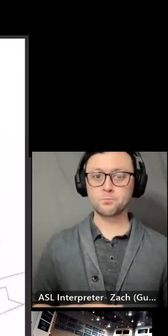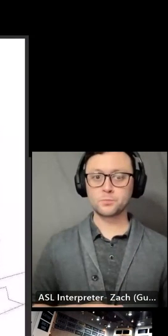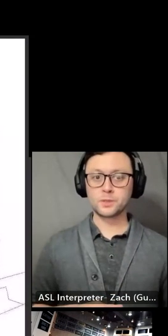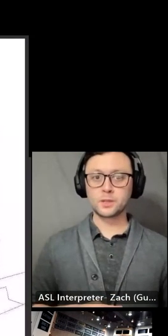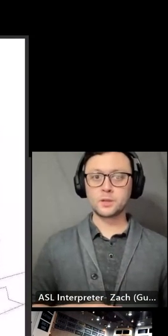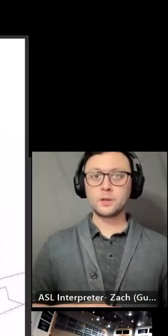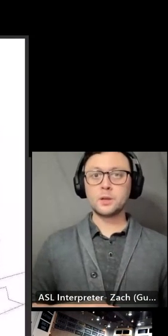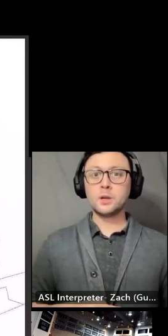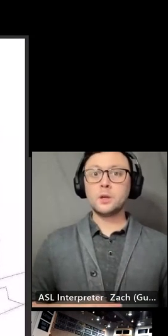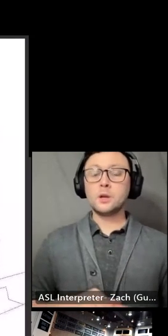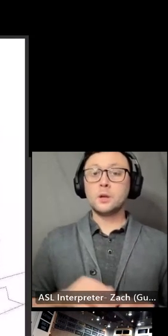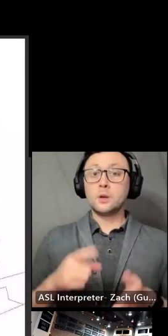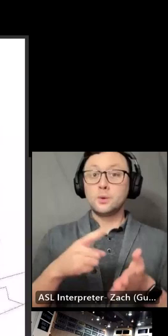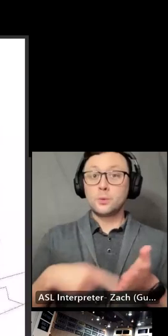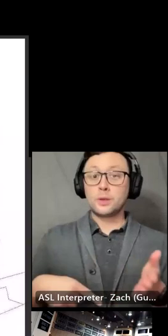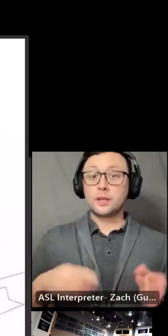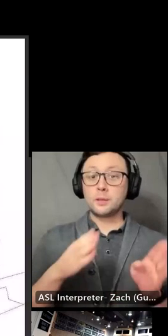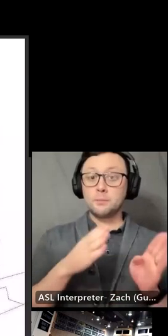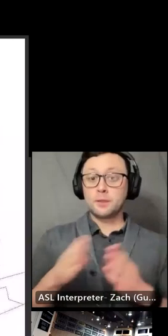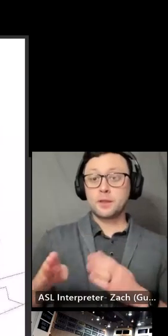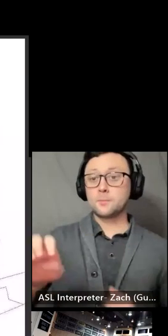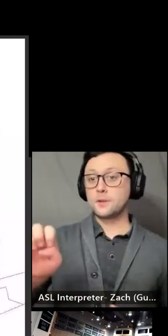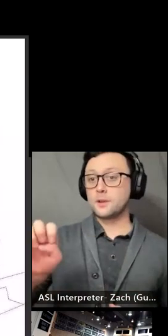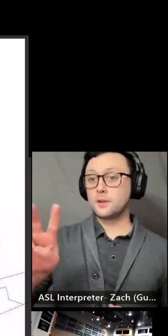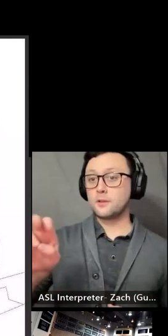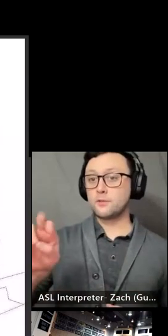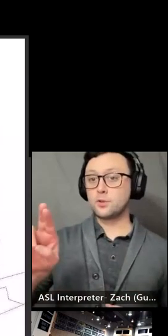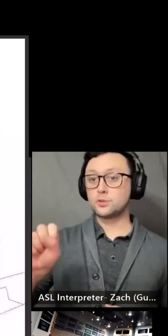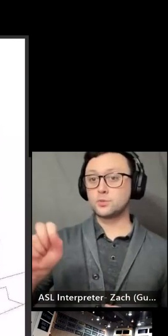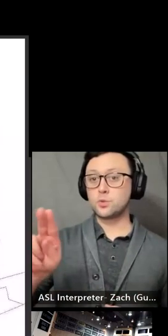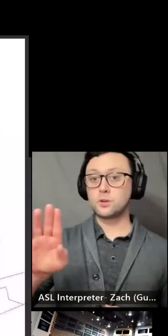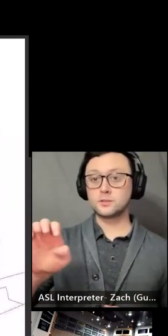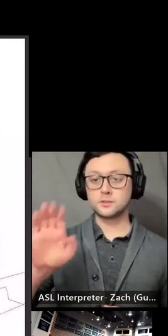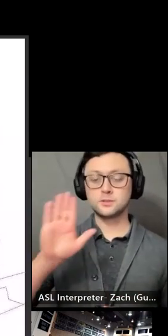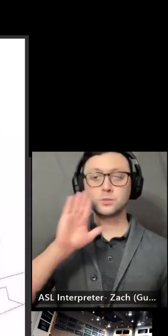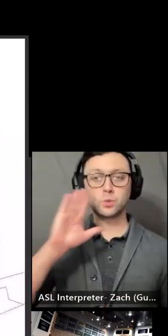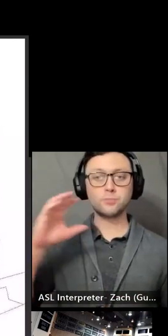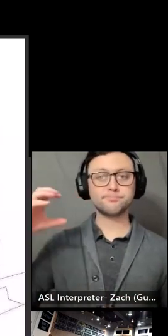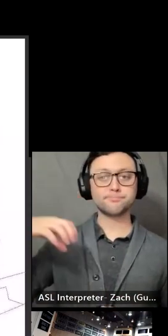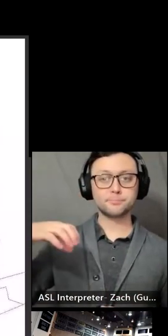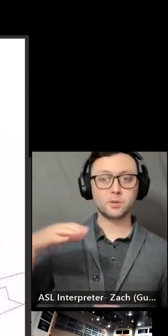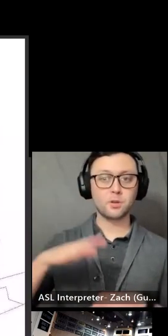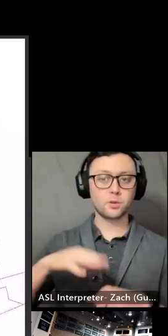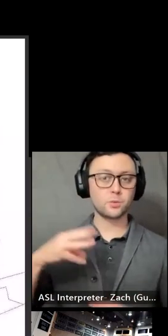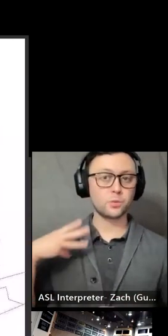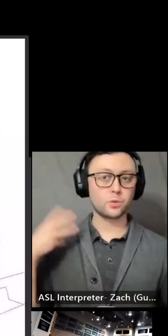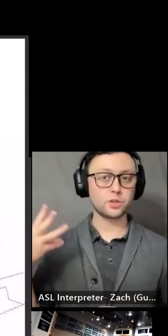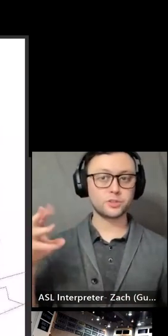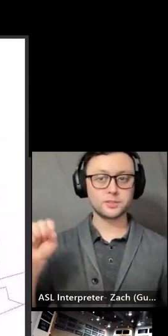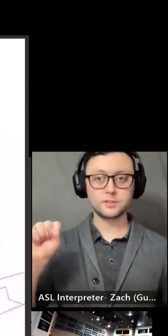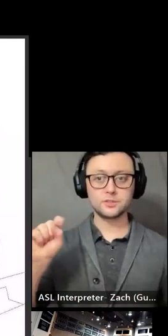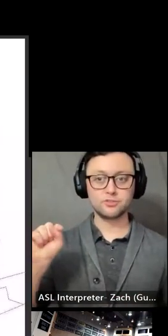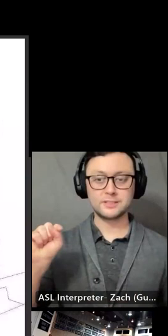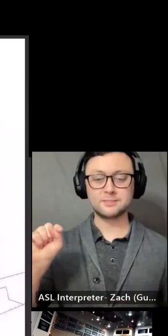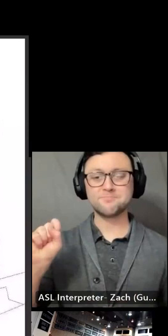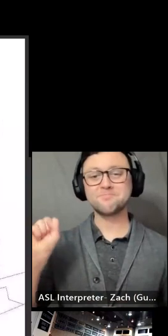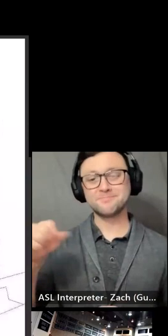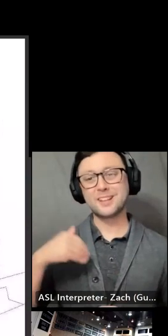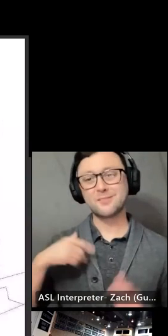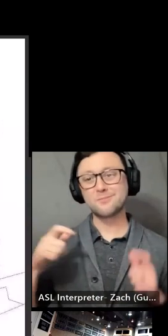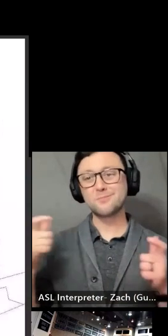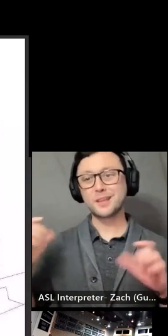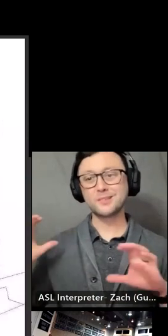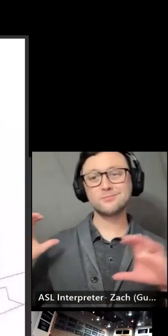what we're planning is that Eversource would come in from Washington Street. You know, it is a really big load, but I think as we seek